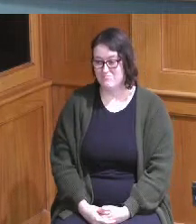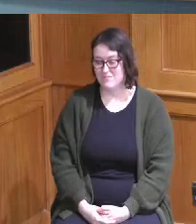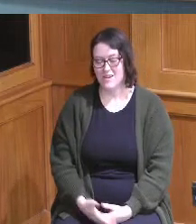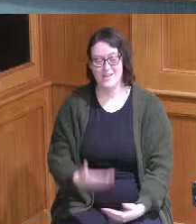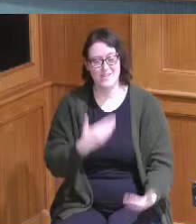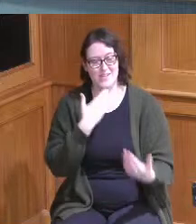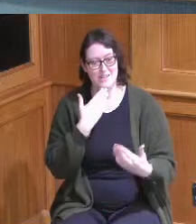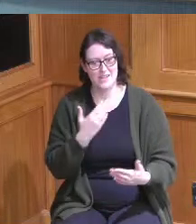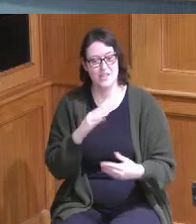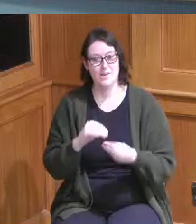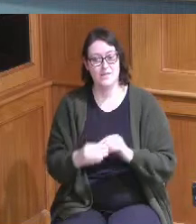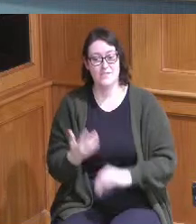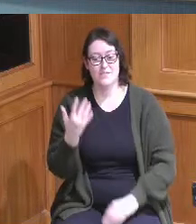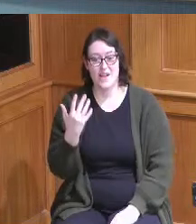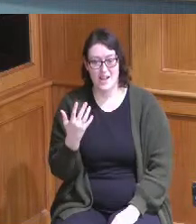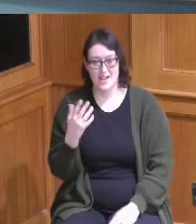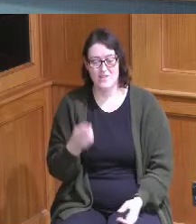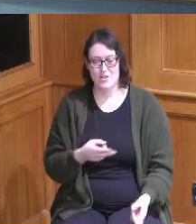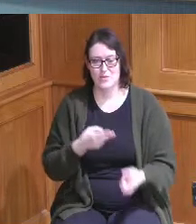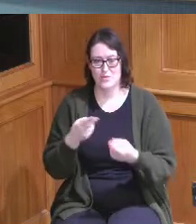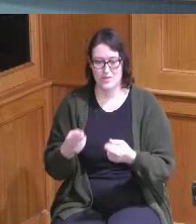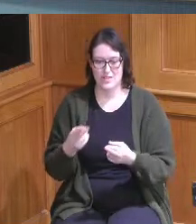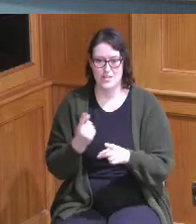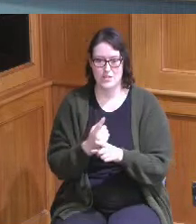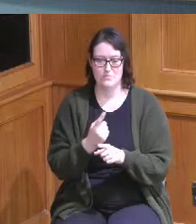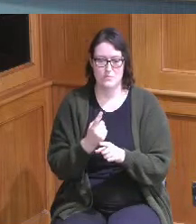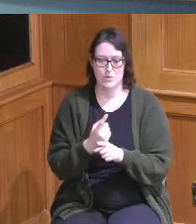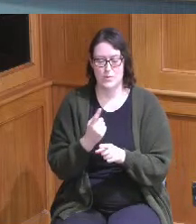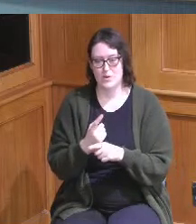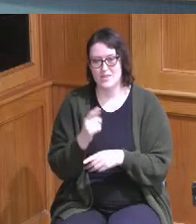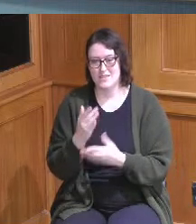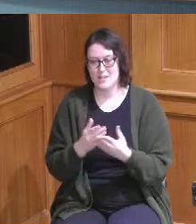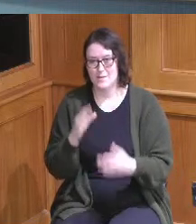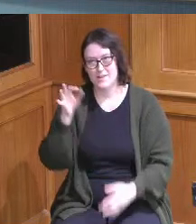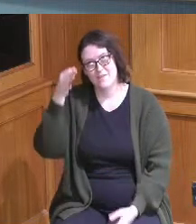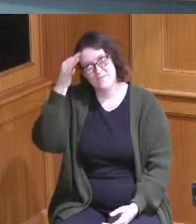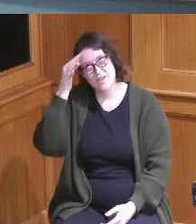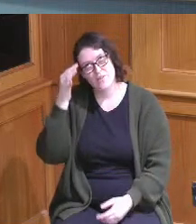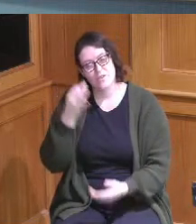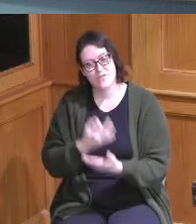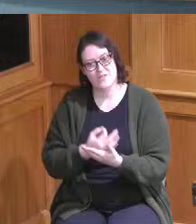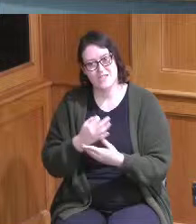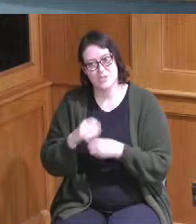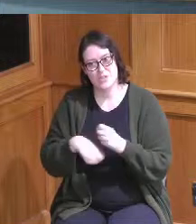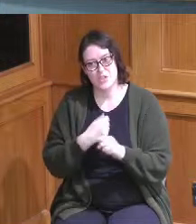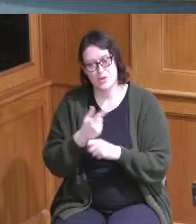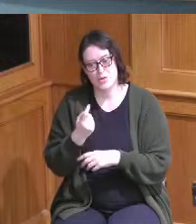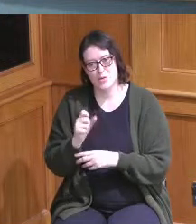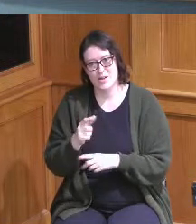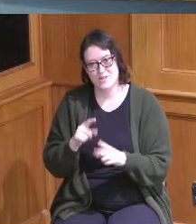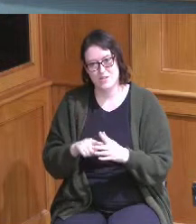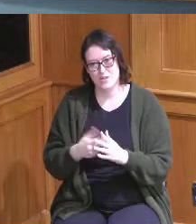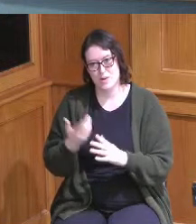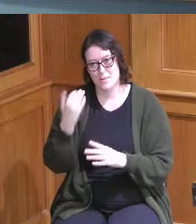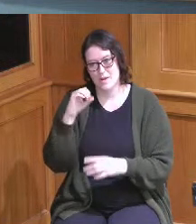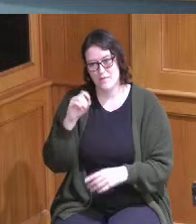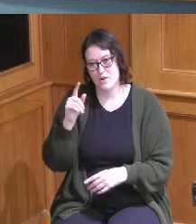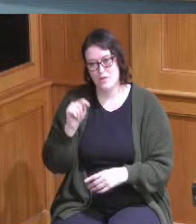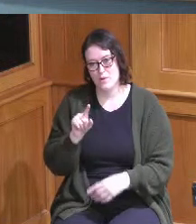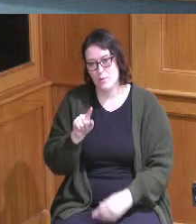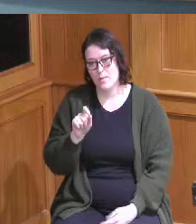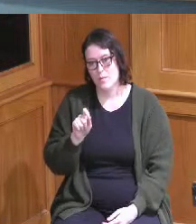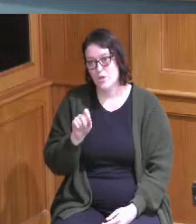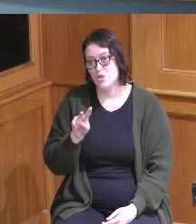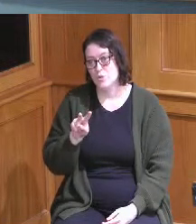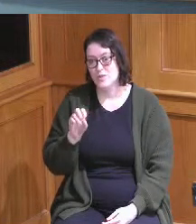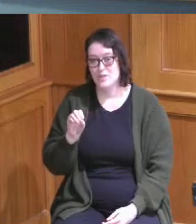you, Commissioners. Item number 5 is a resolution appropriating some of our federal fiscal year grants that begin in October. for the amount of